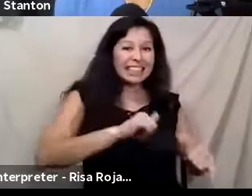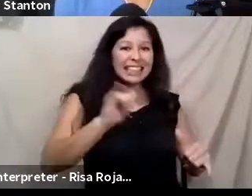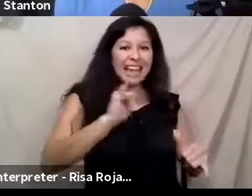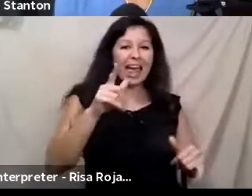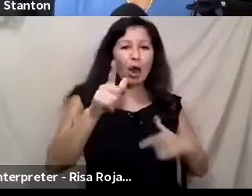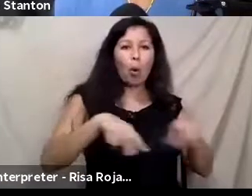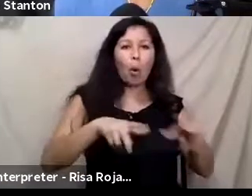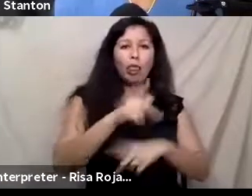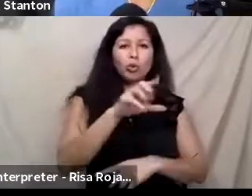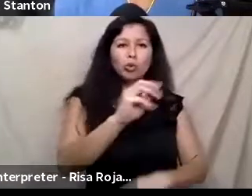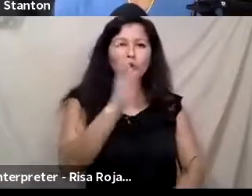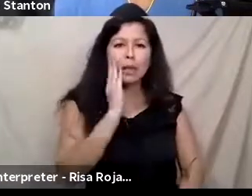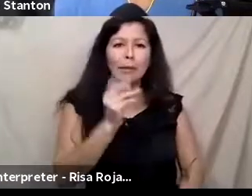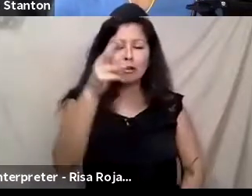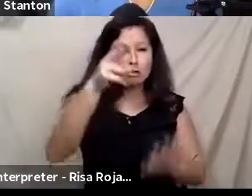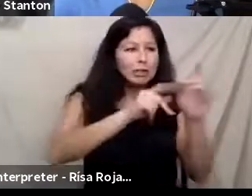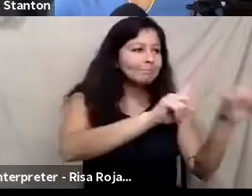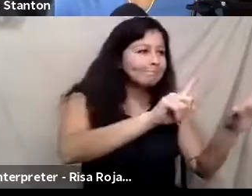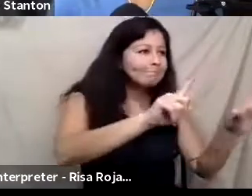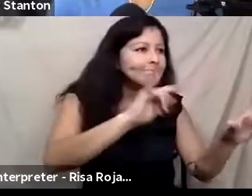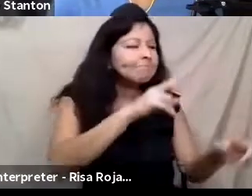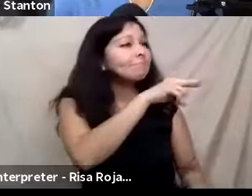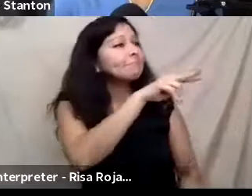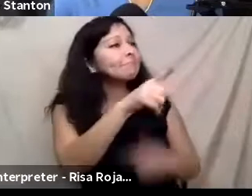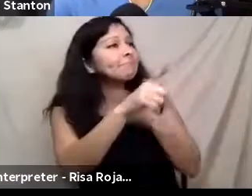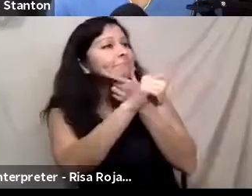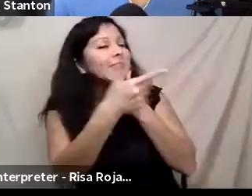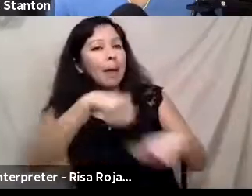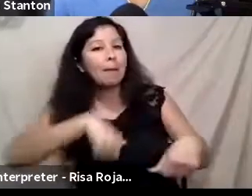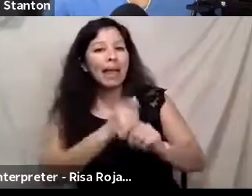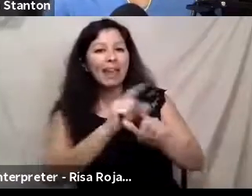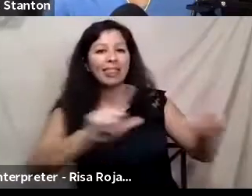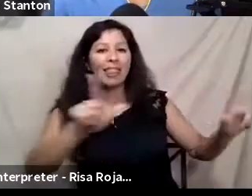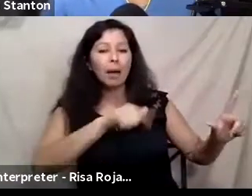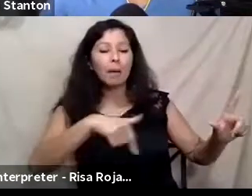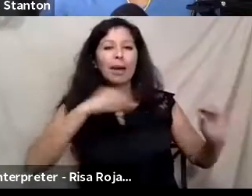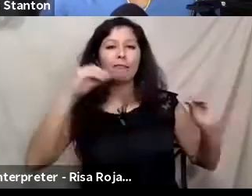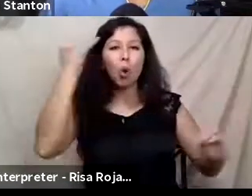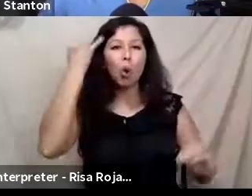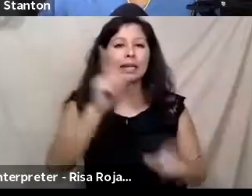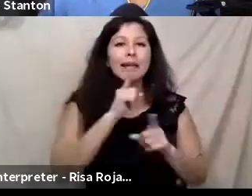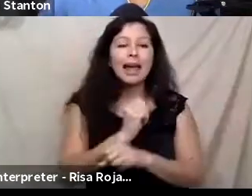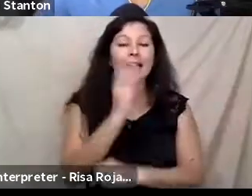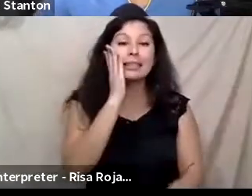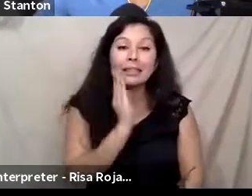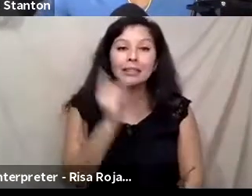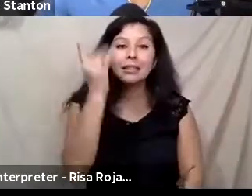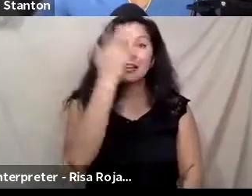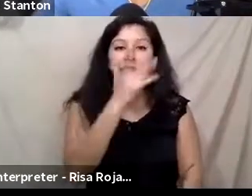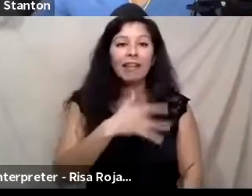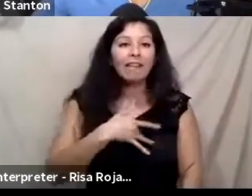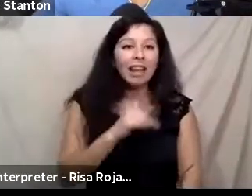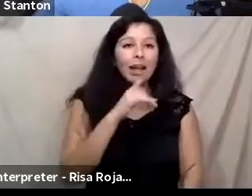through a zoo, right? You're reading the placards, you're seeing them behind the glass, but you have no idea what it is to be that